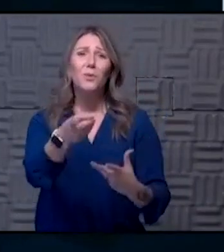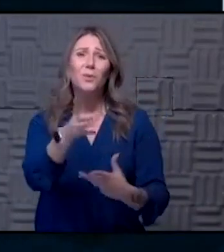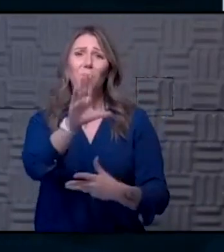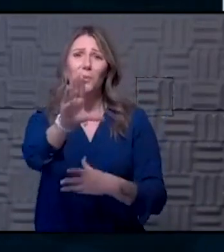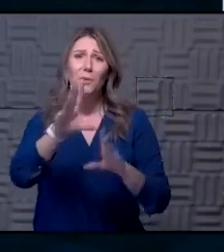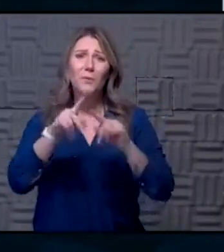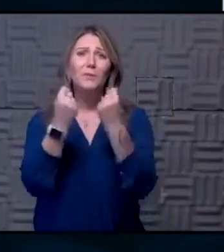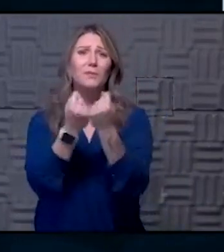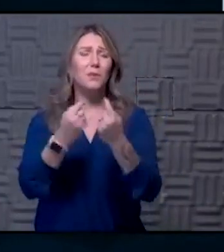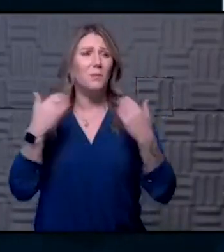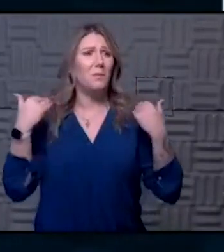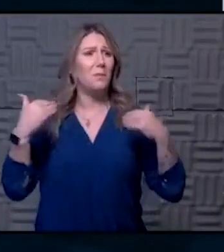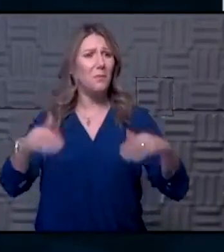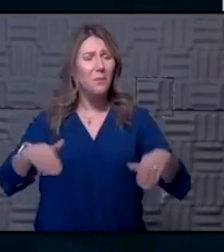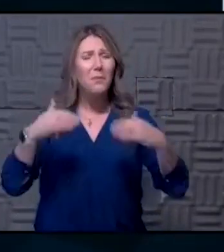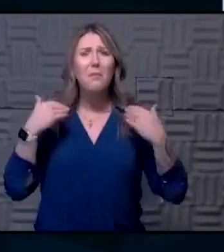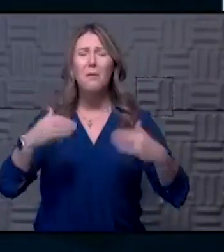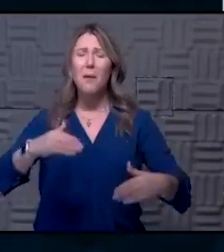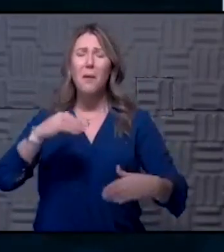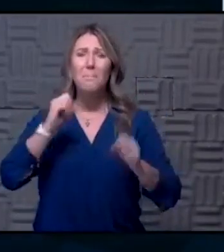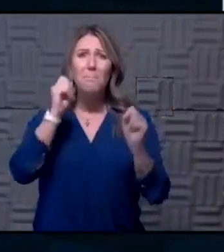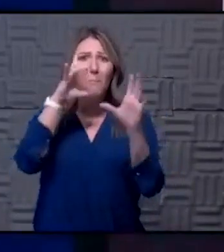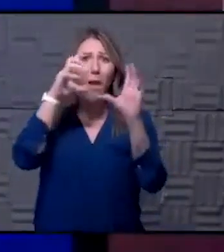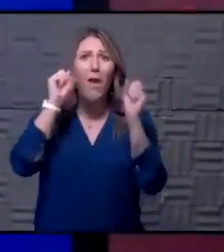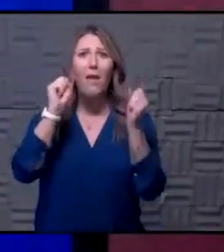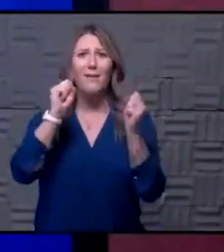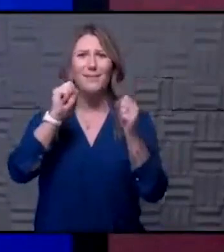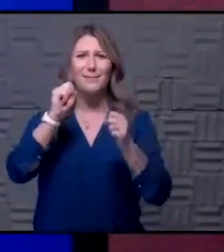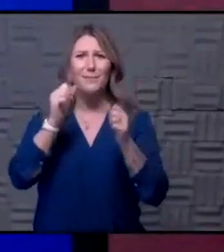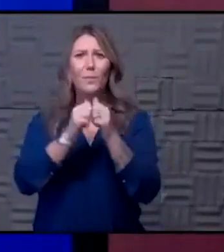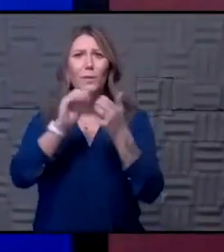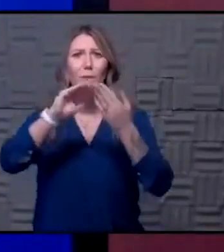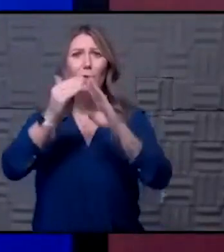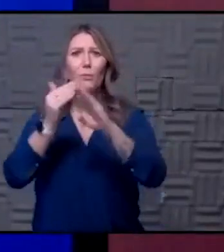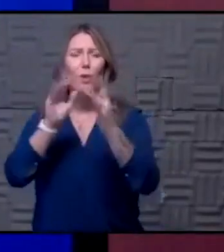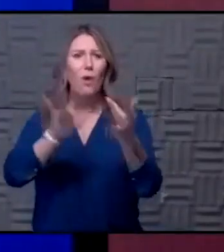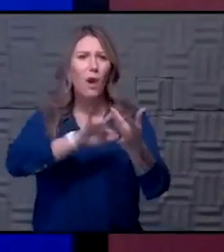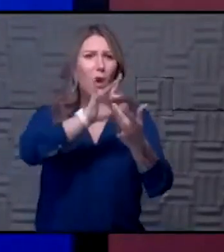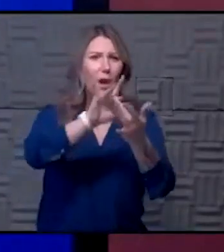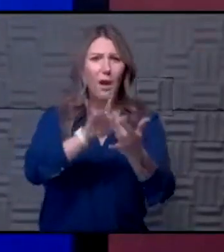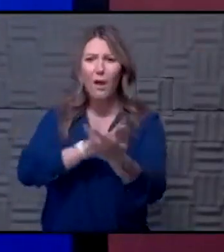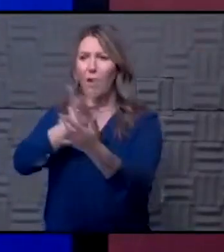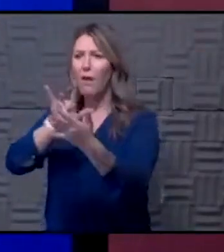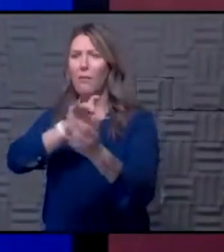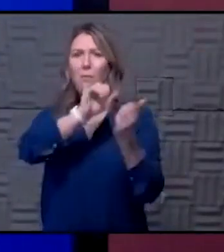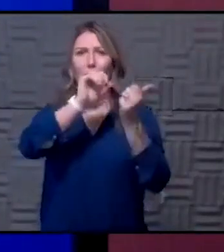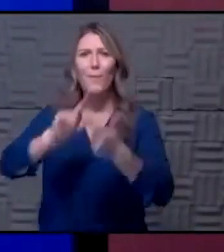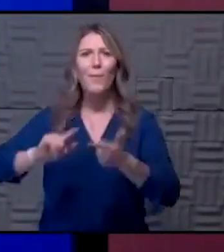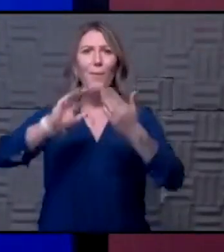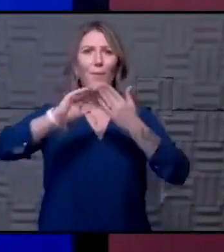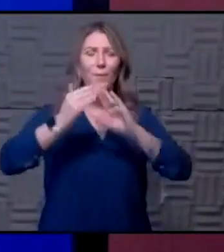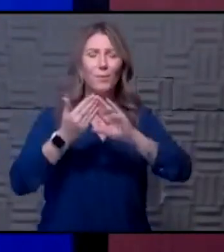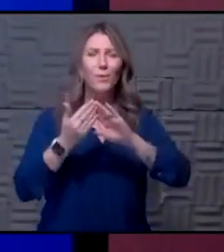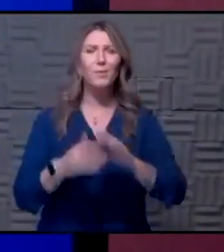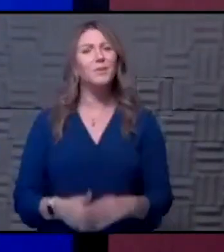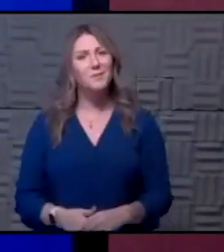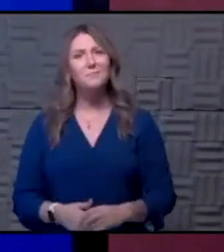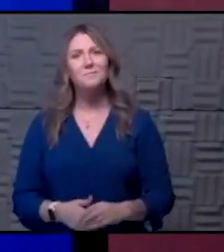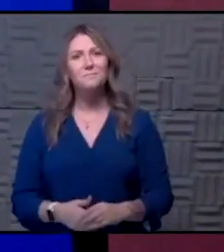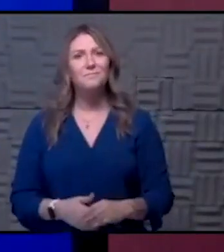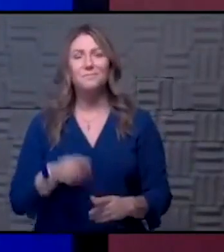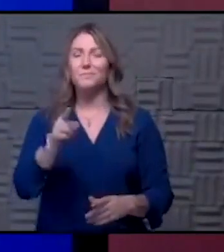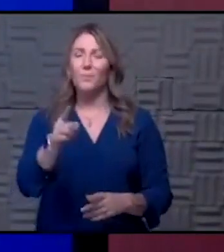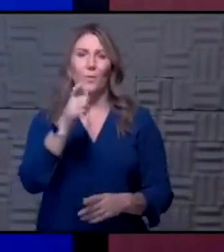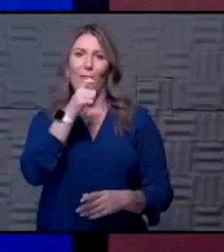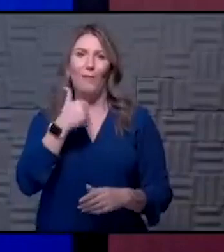team, you guys have just been a force in the community, reaching into all communities, and I don't think you'll probably